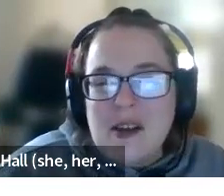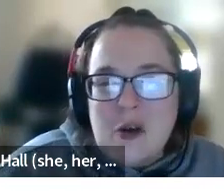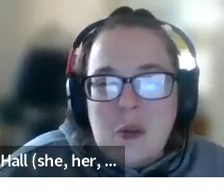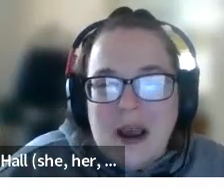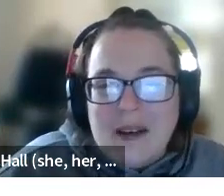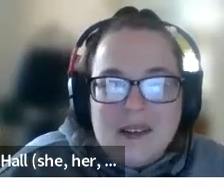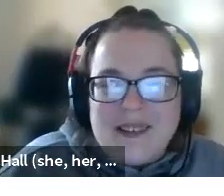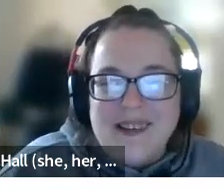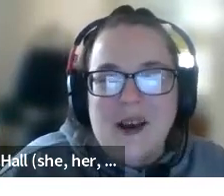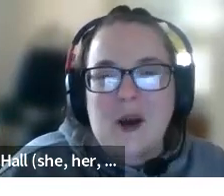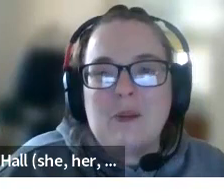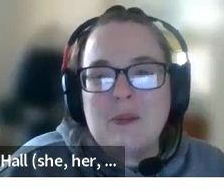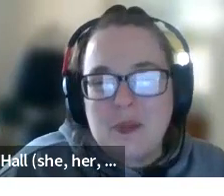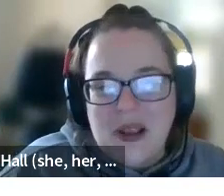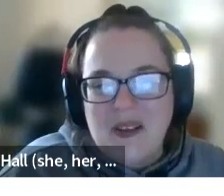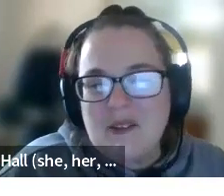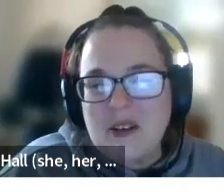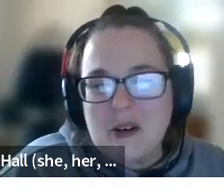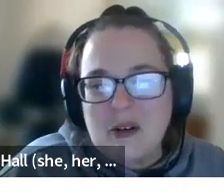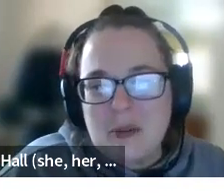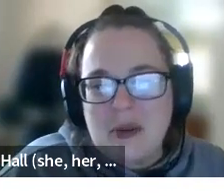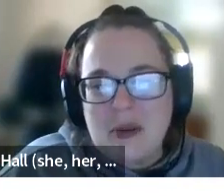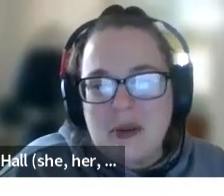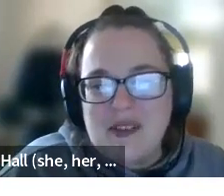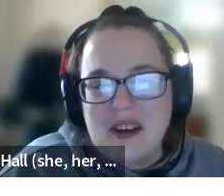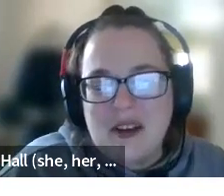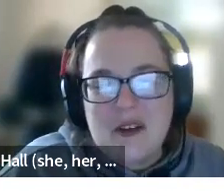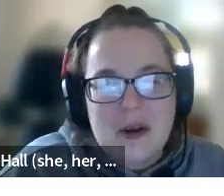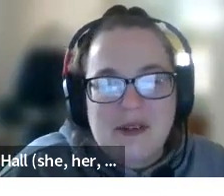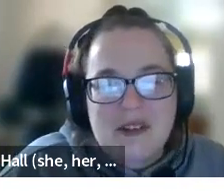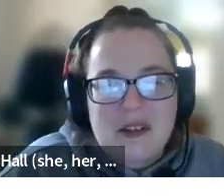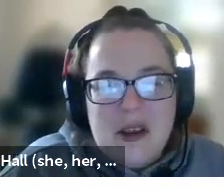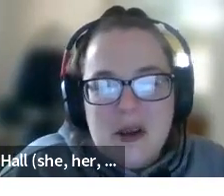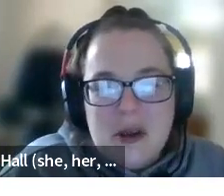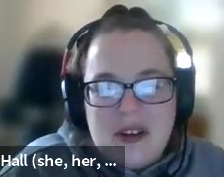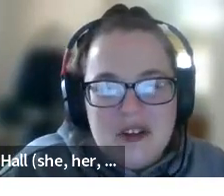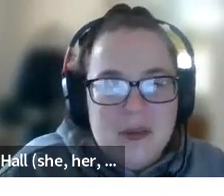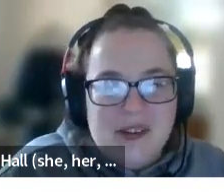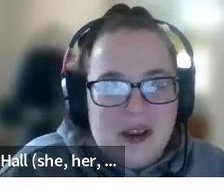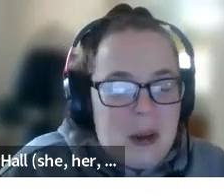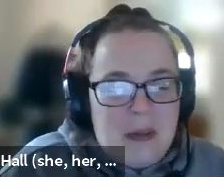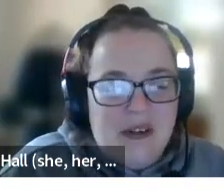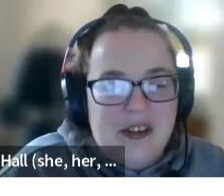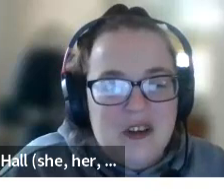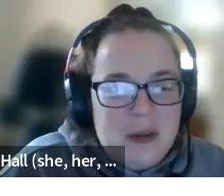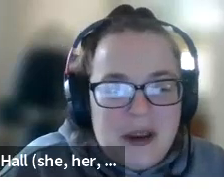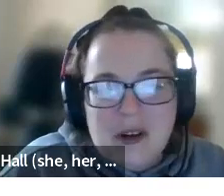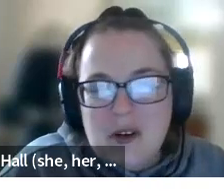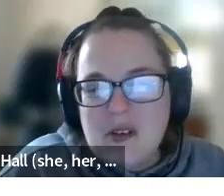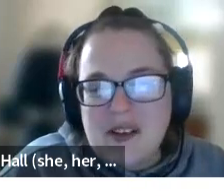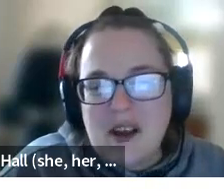grows wild. I love to grow green beans and other types of vegetables like peppers